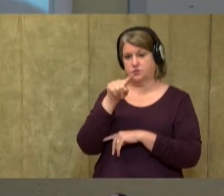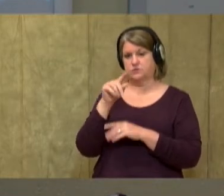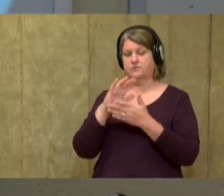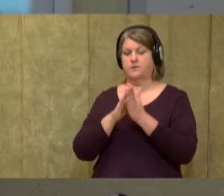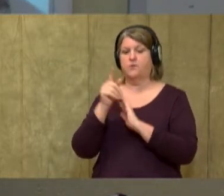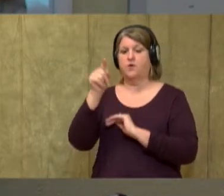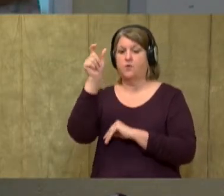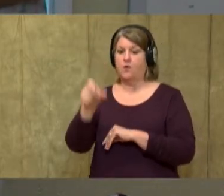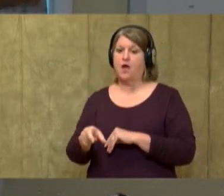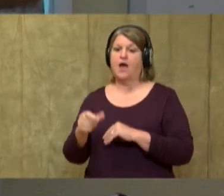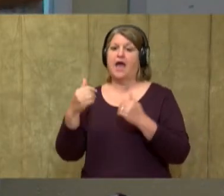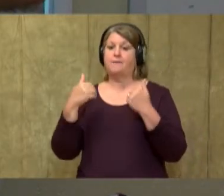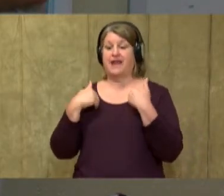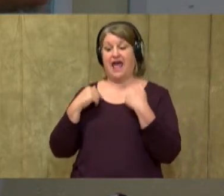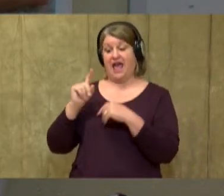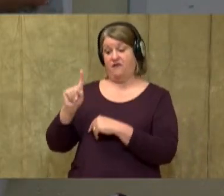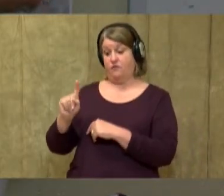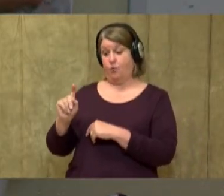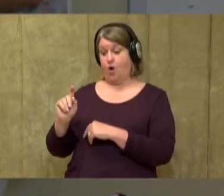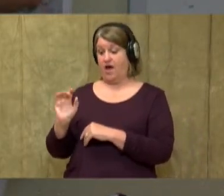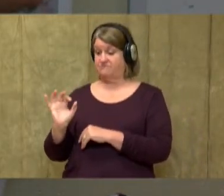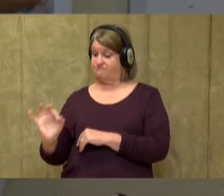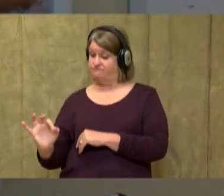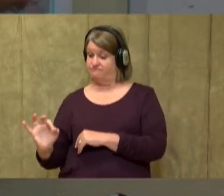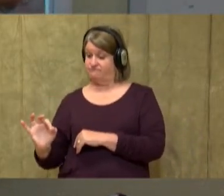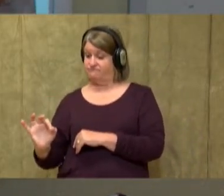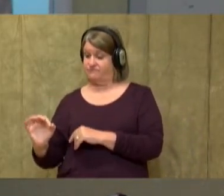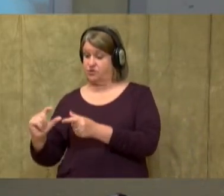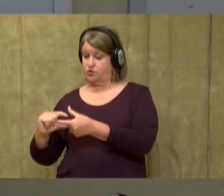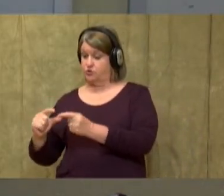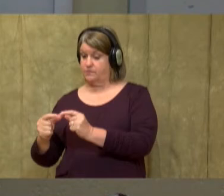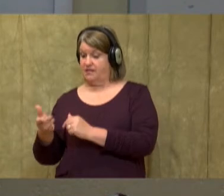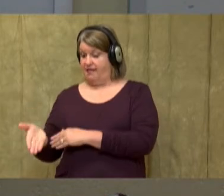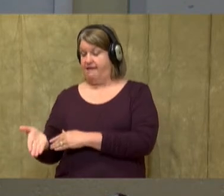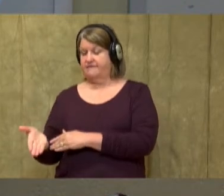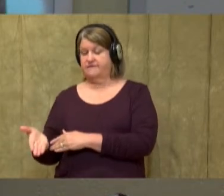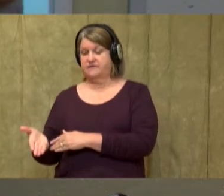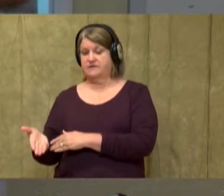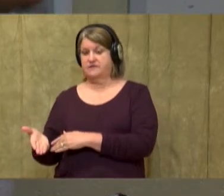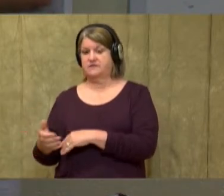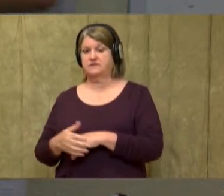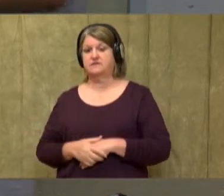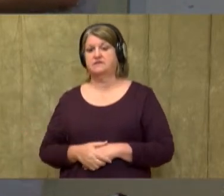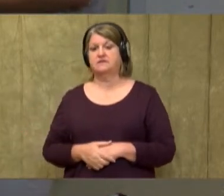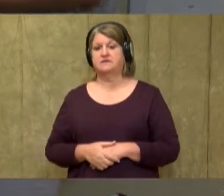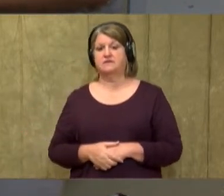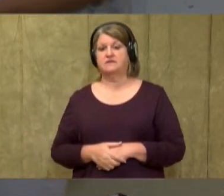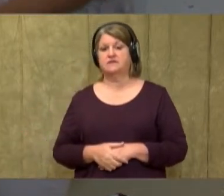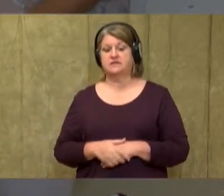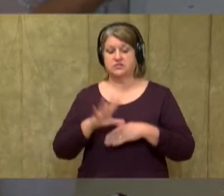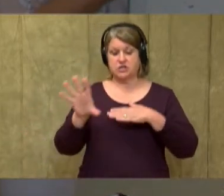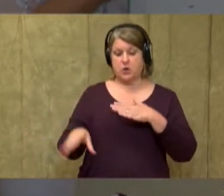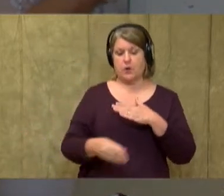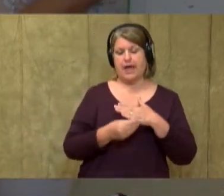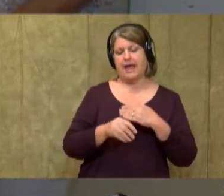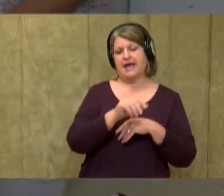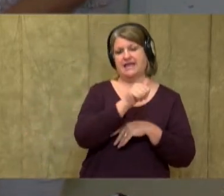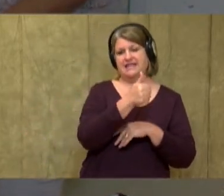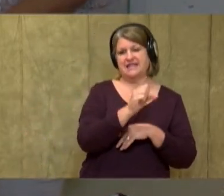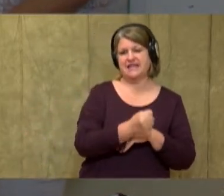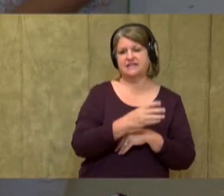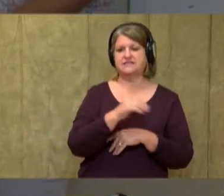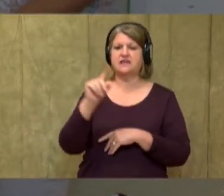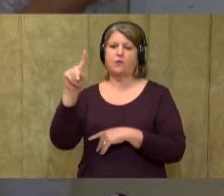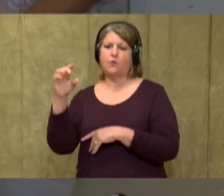But I have this 1 cube left over. So then add the tens and ones. Here